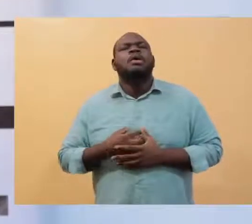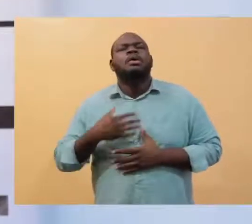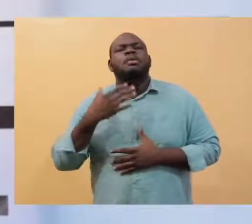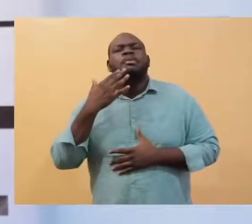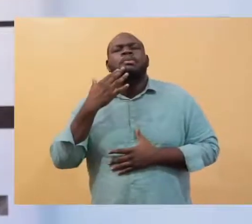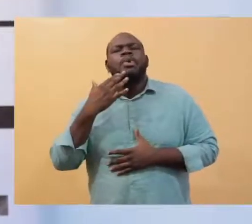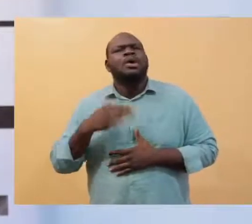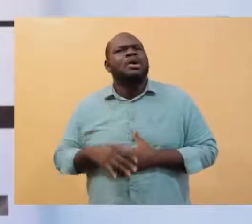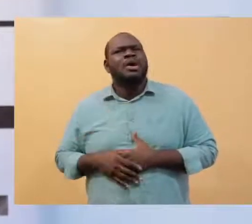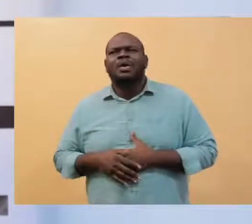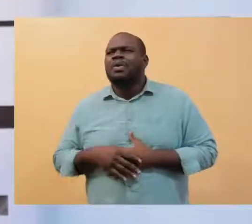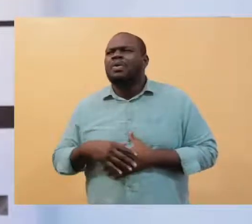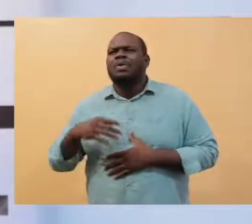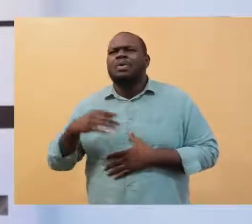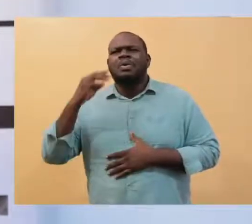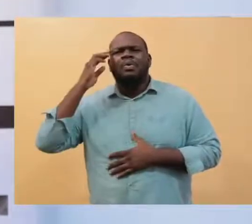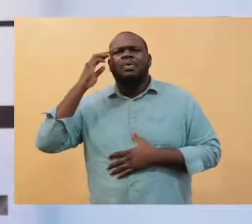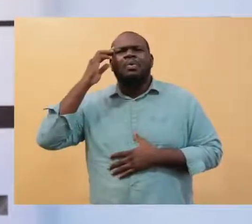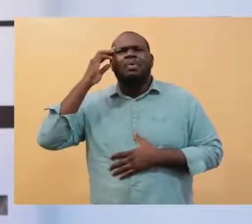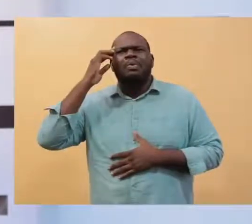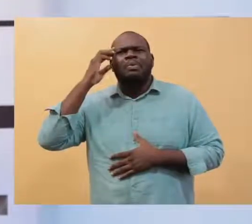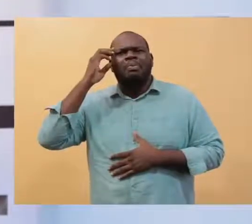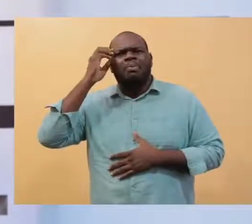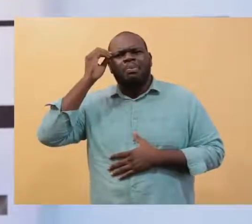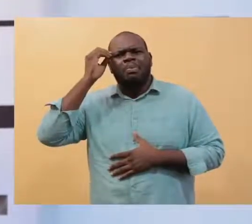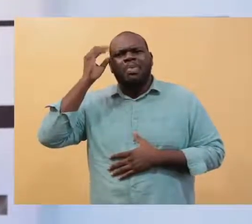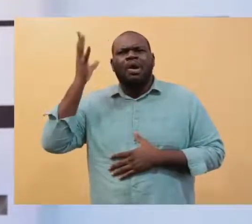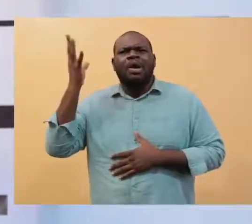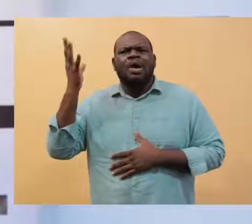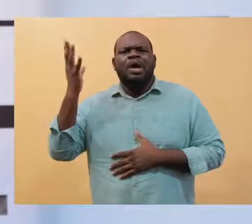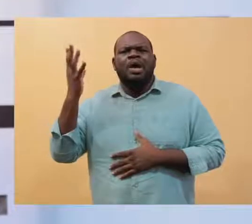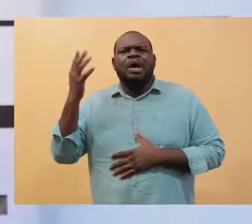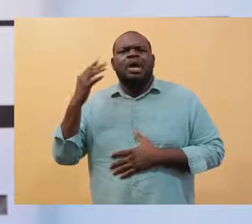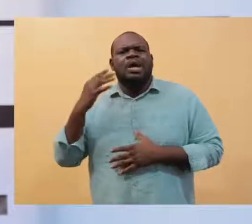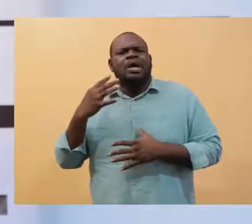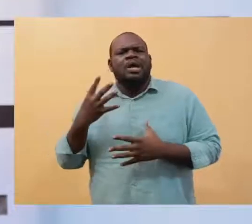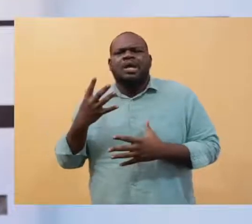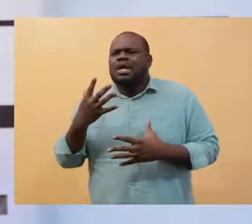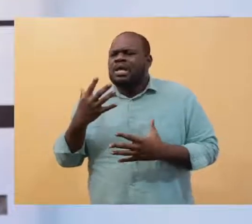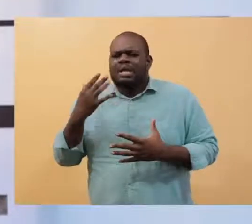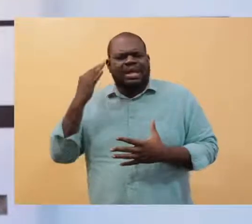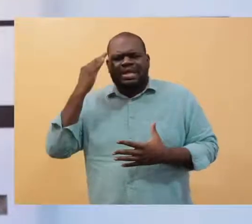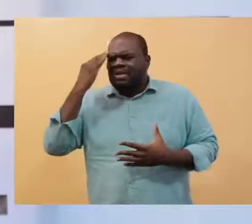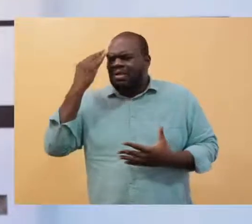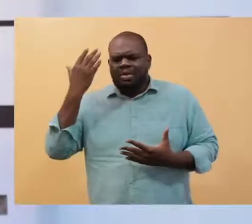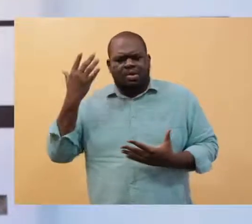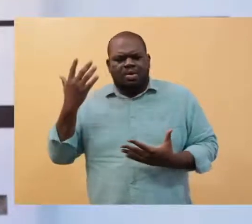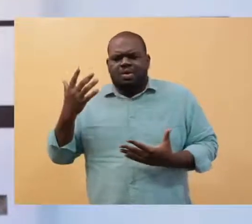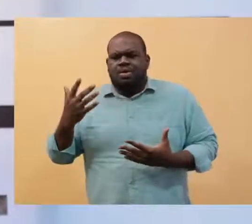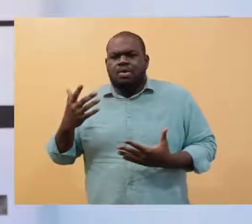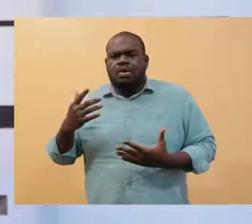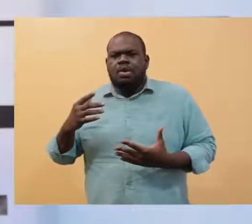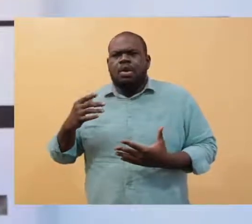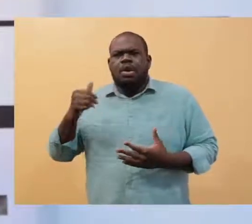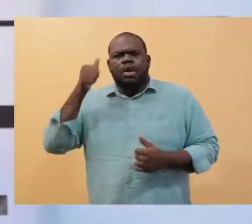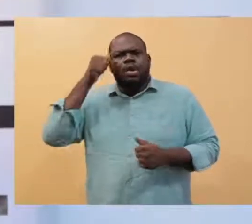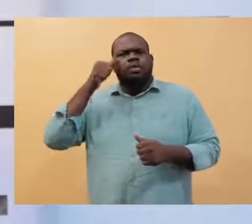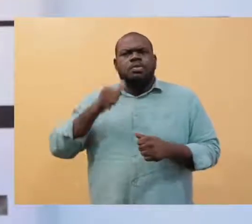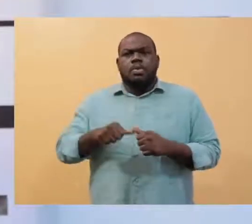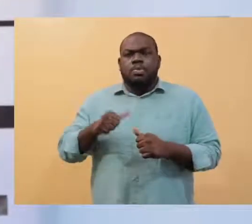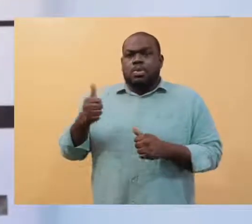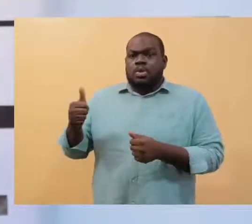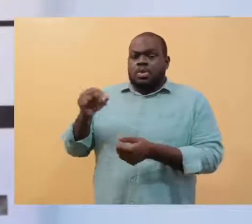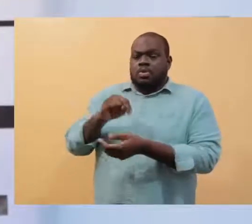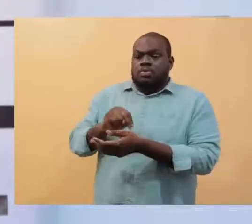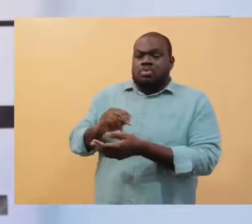think was, what the hell is going on? I felt like passing out. I remember another nurse coming over and